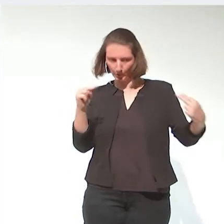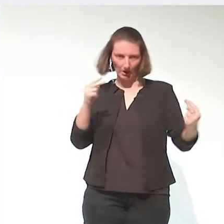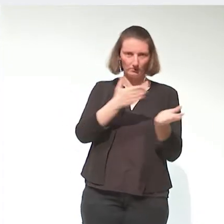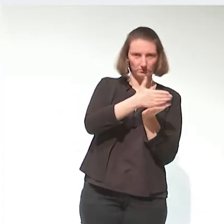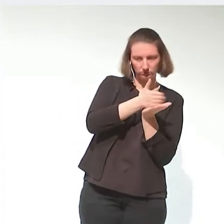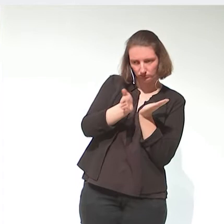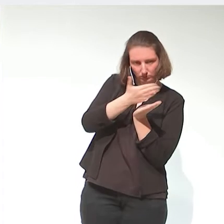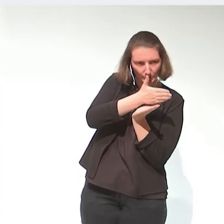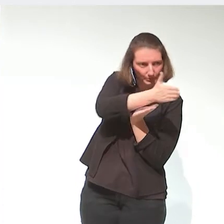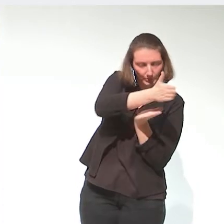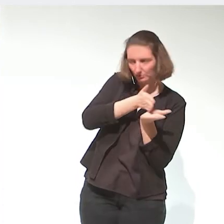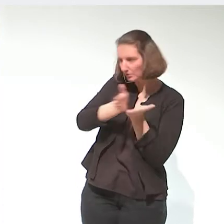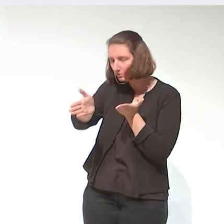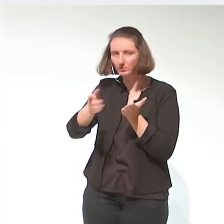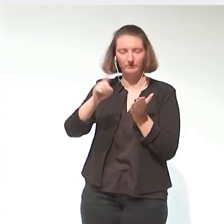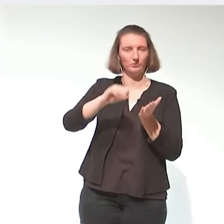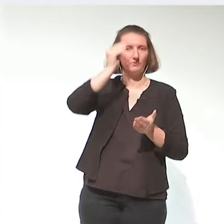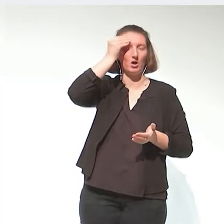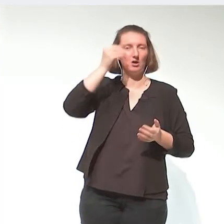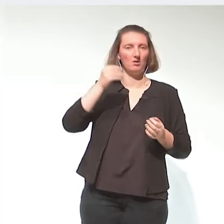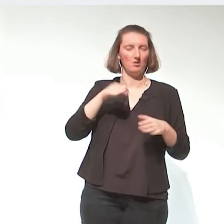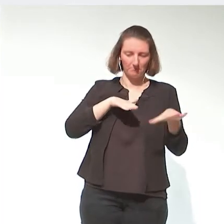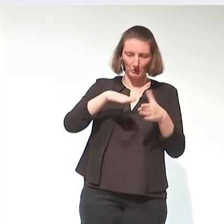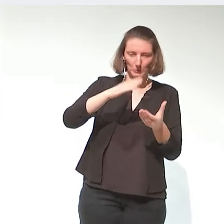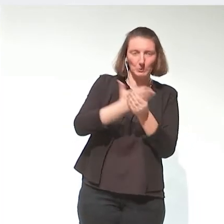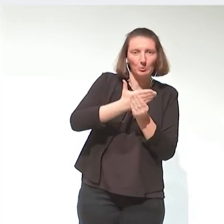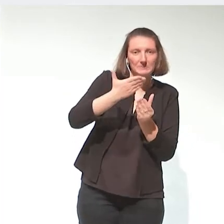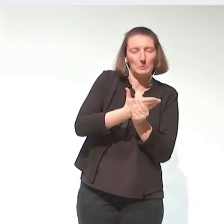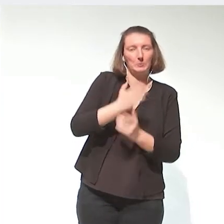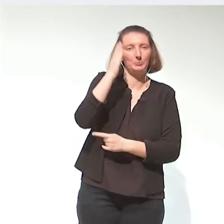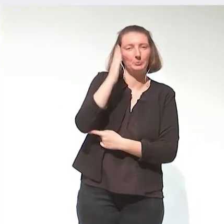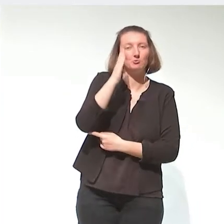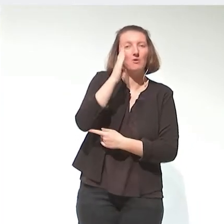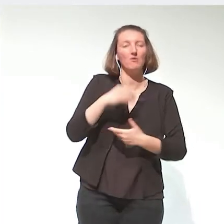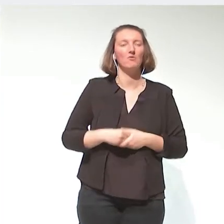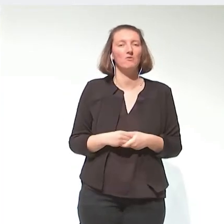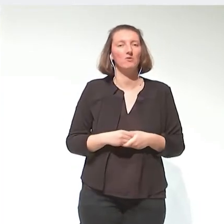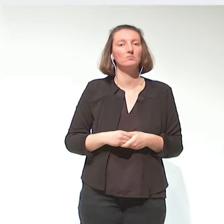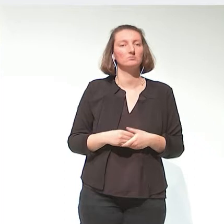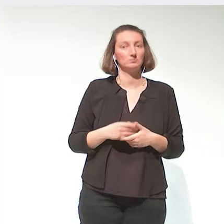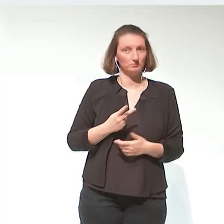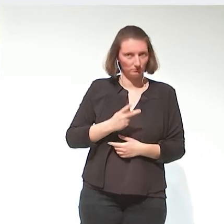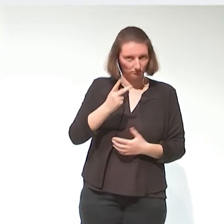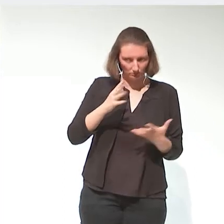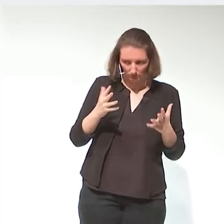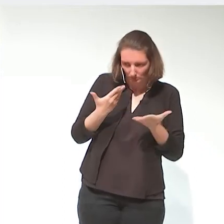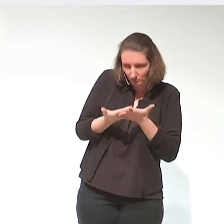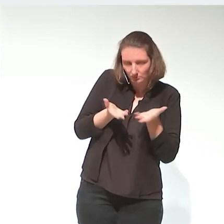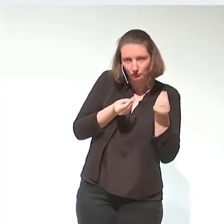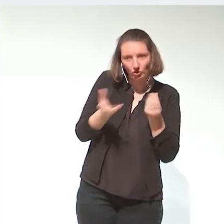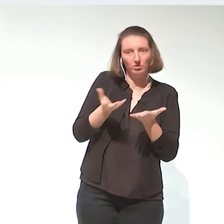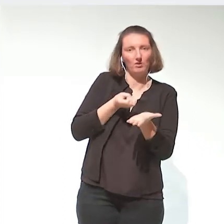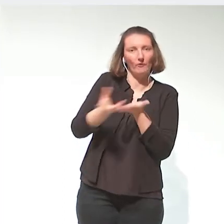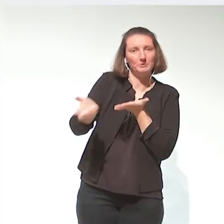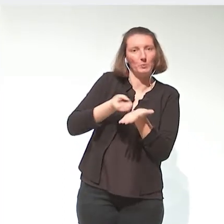methodological documents, especially for information and accessibility, because each municipality, each public or private entity